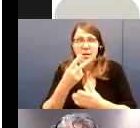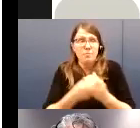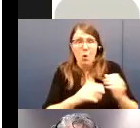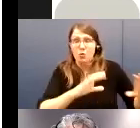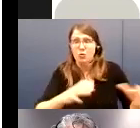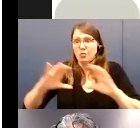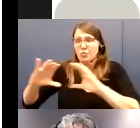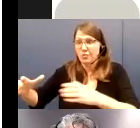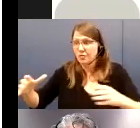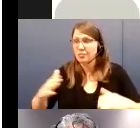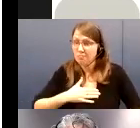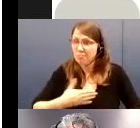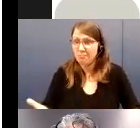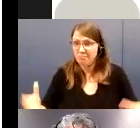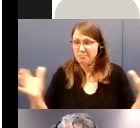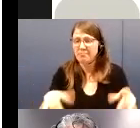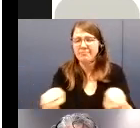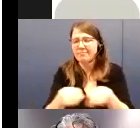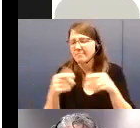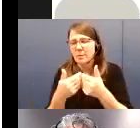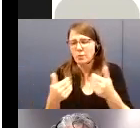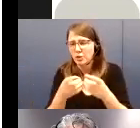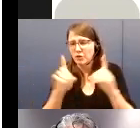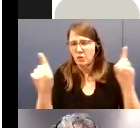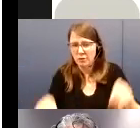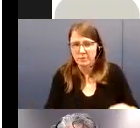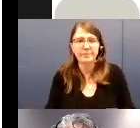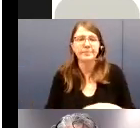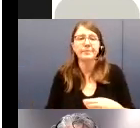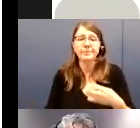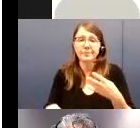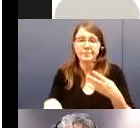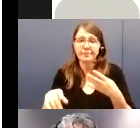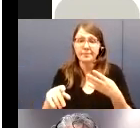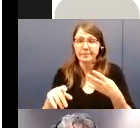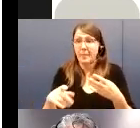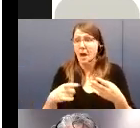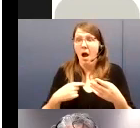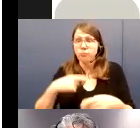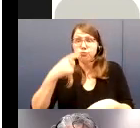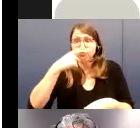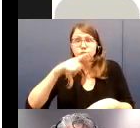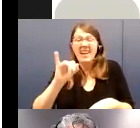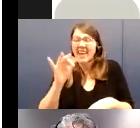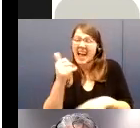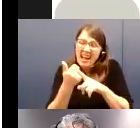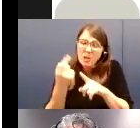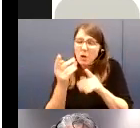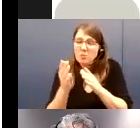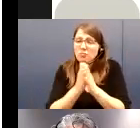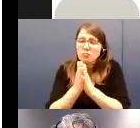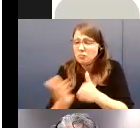have a mediation. In elder mediation, I have a mediation as long as anybody wants to participate. Those that are